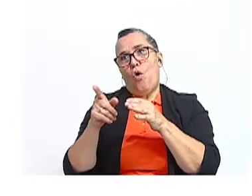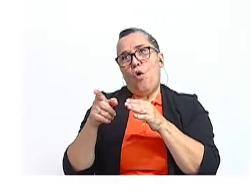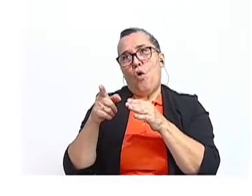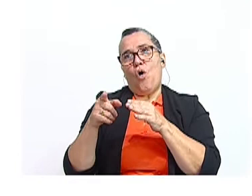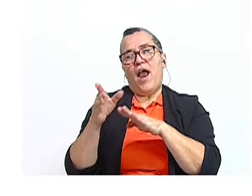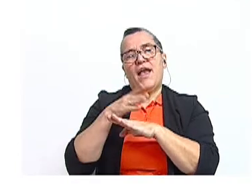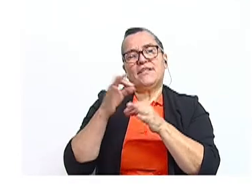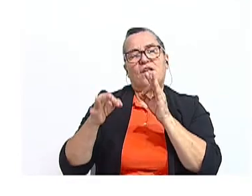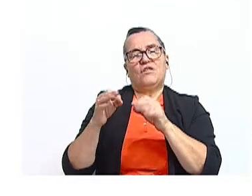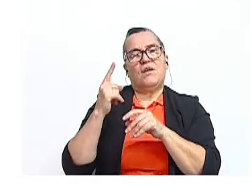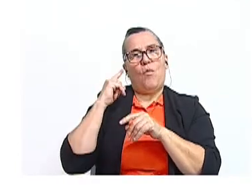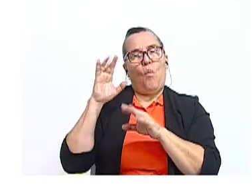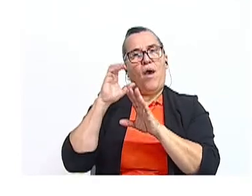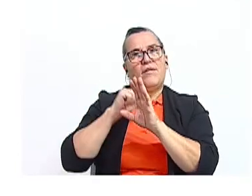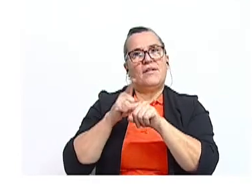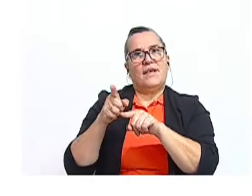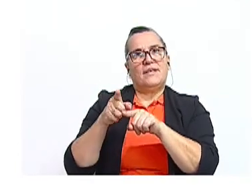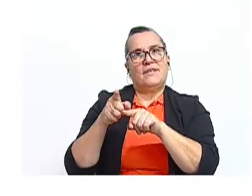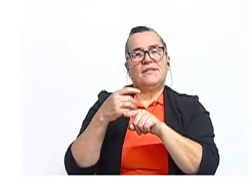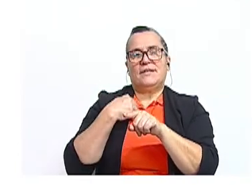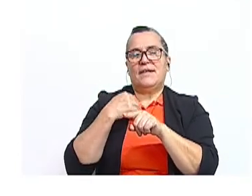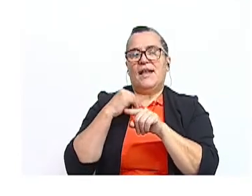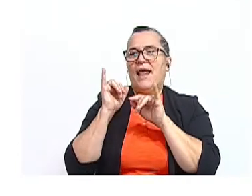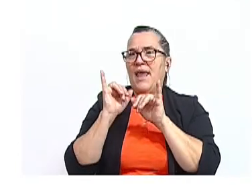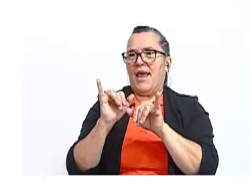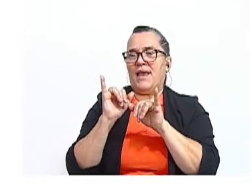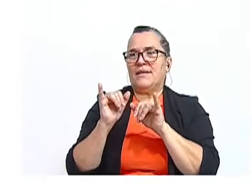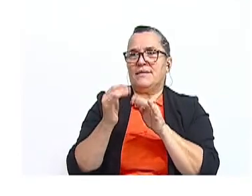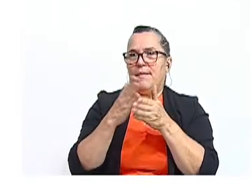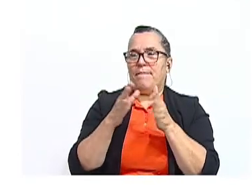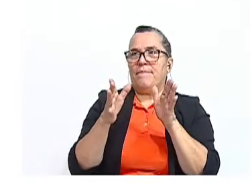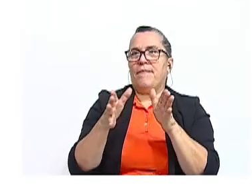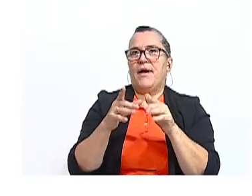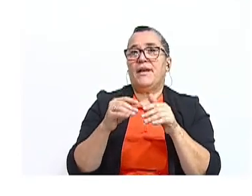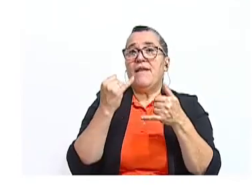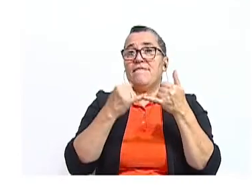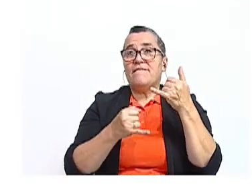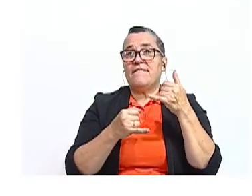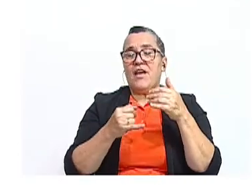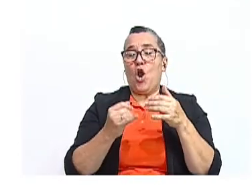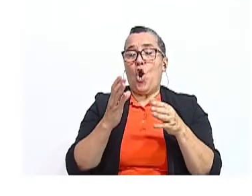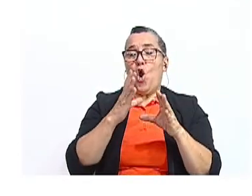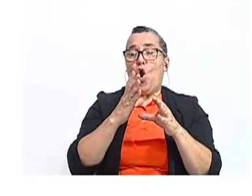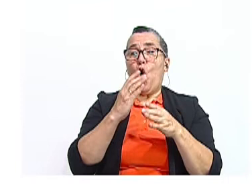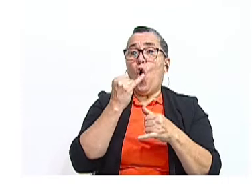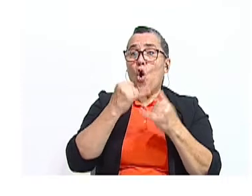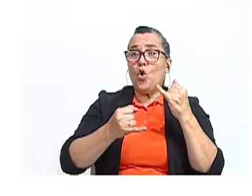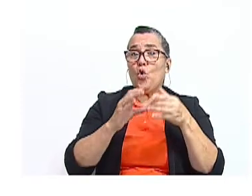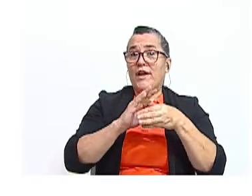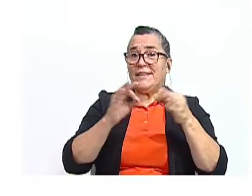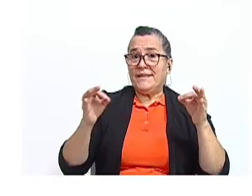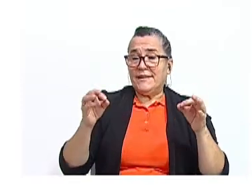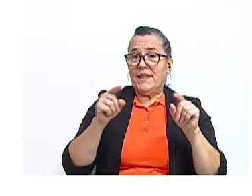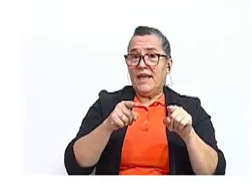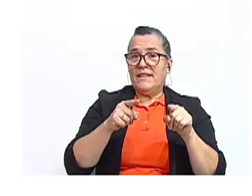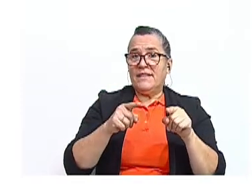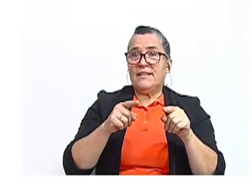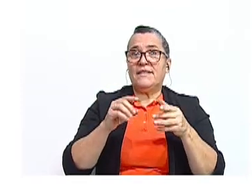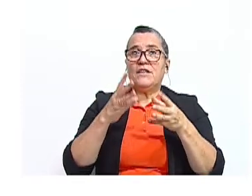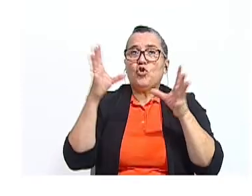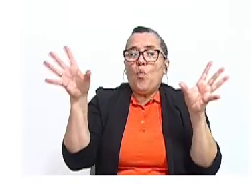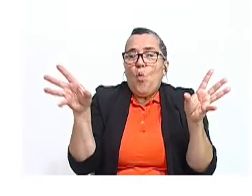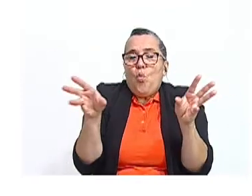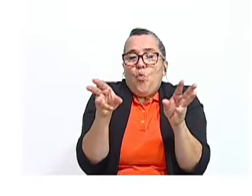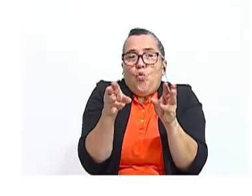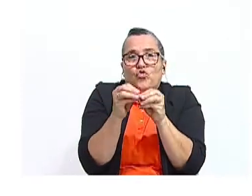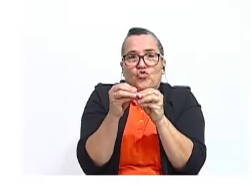to the paragraph, that it has these parts. And finally, we have the concluding sentence. It is a summary of the